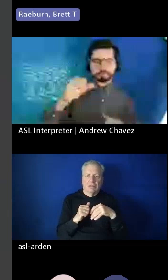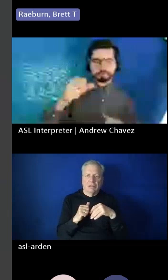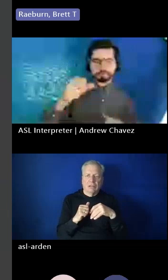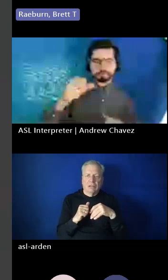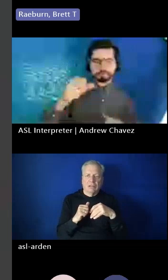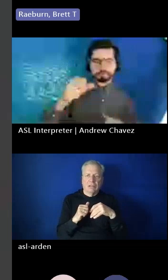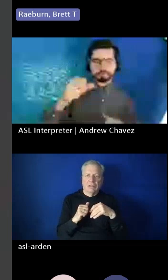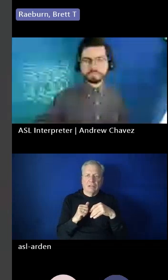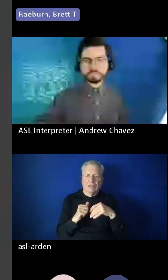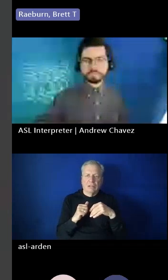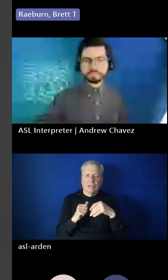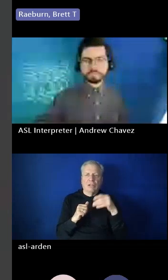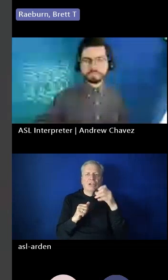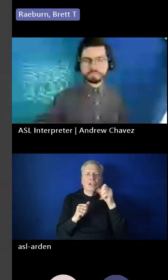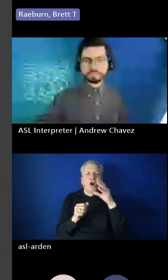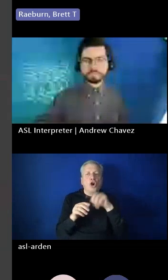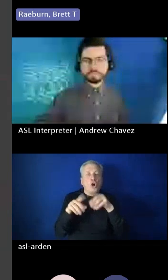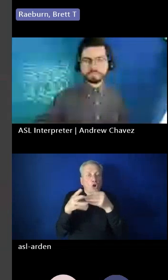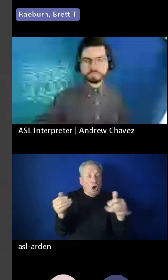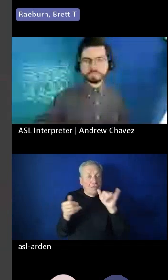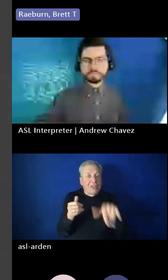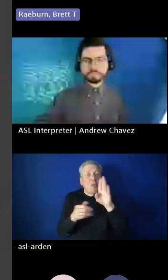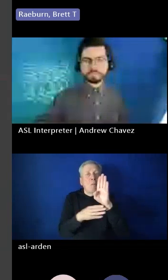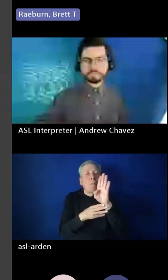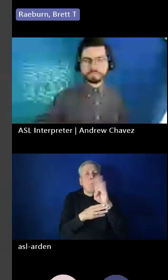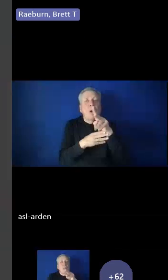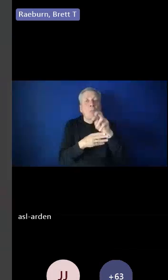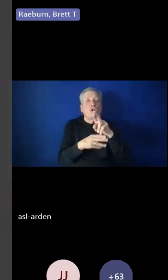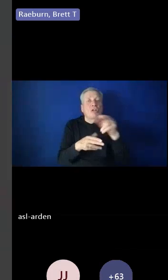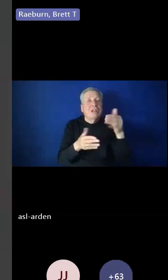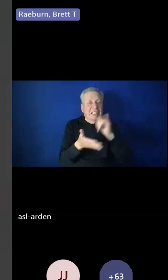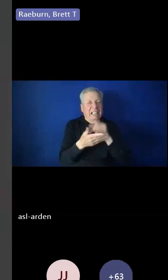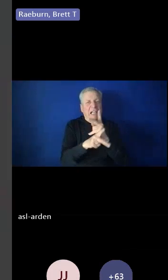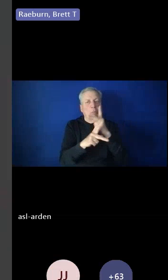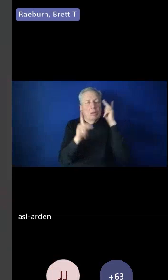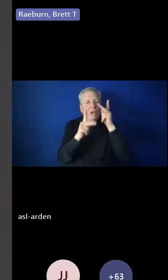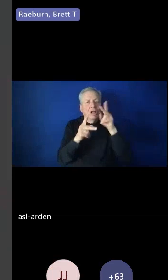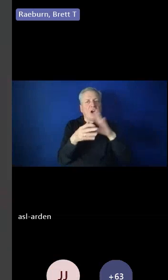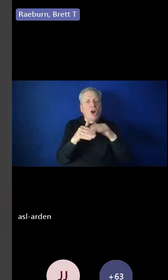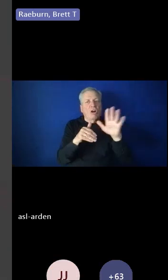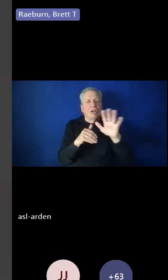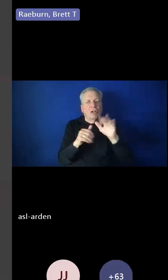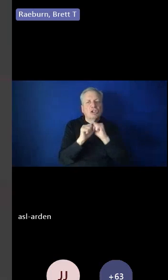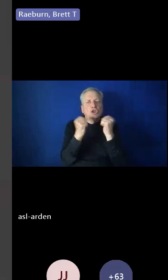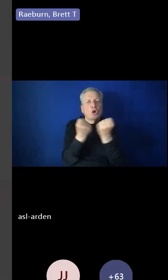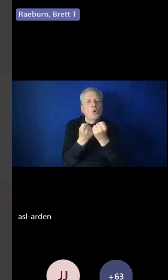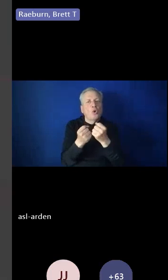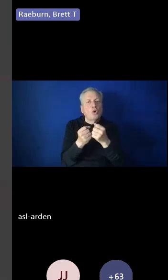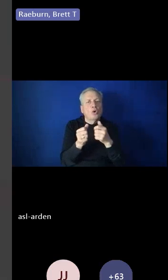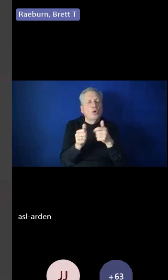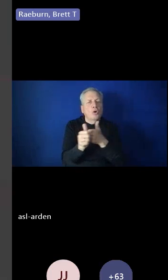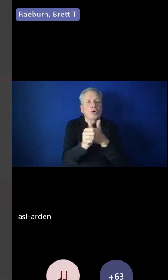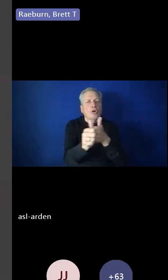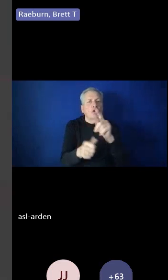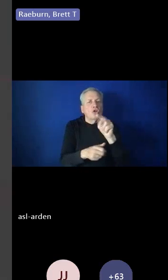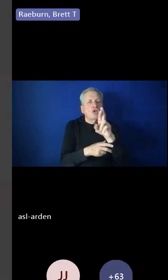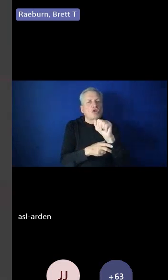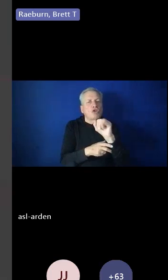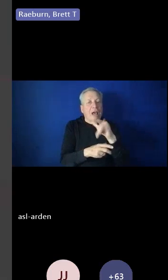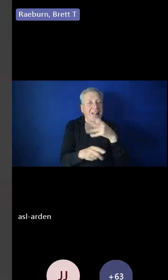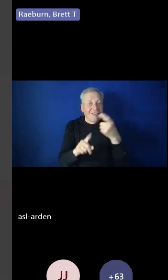Another thing we did was install these bumper logs that were to keep people on a social trail that had formed. And right off the